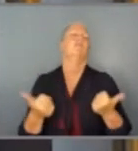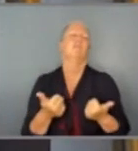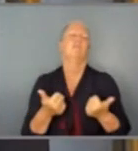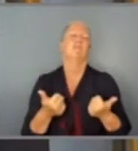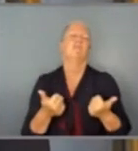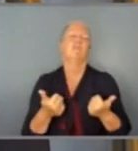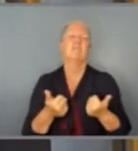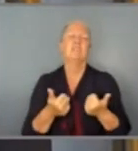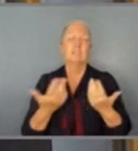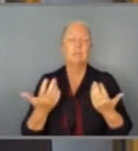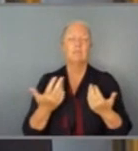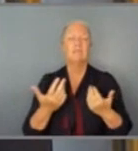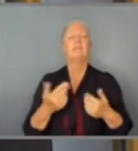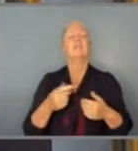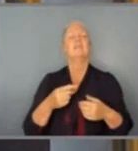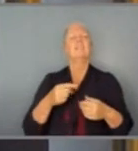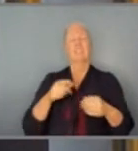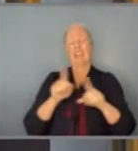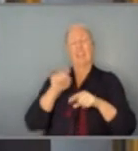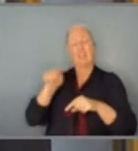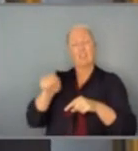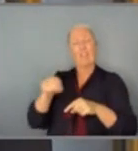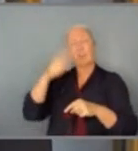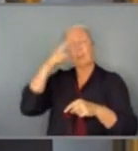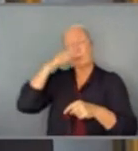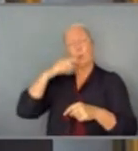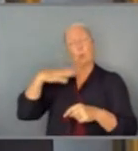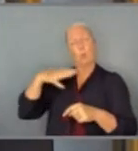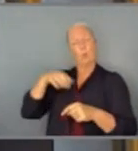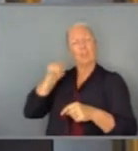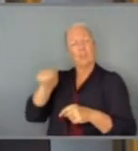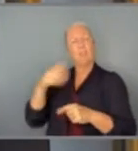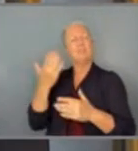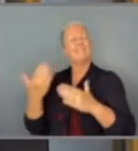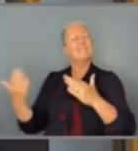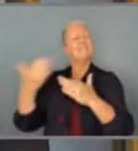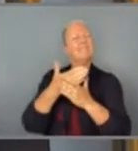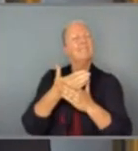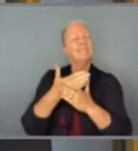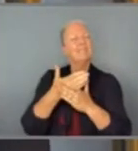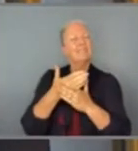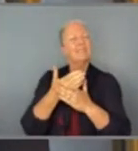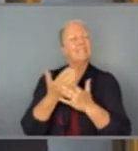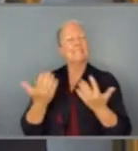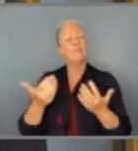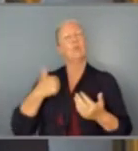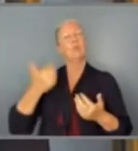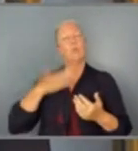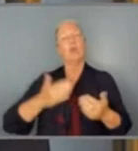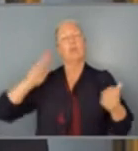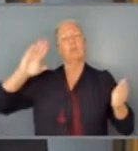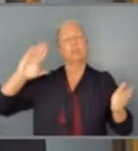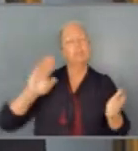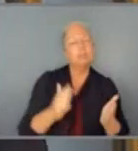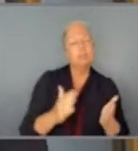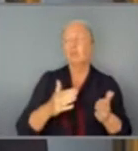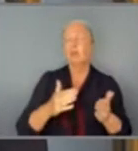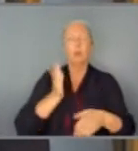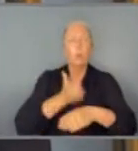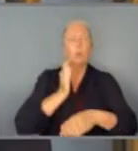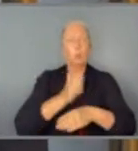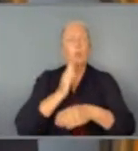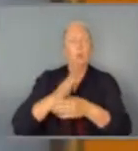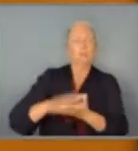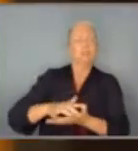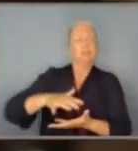on testing to travel is interfering with one of our few things we've got to decrease the caseload and to protect Australians. So premiers were